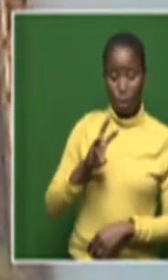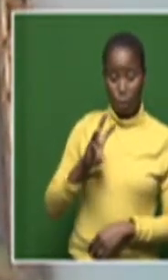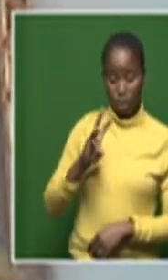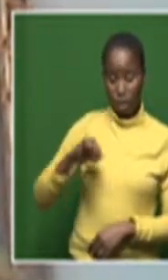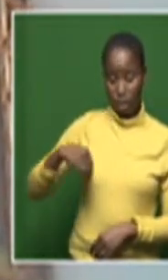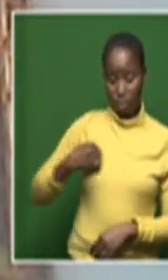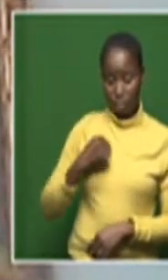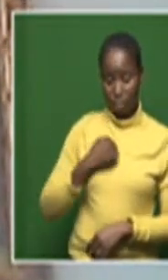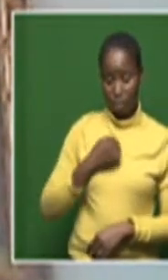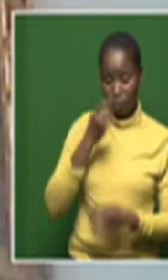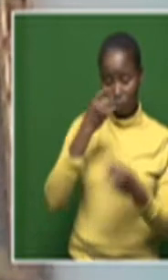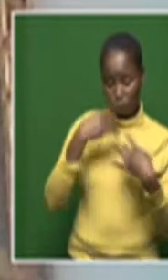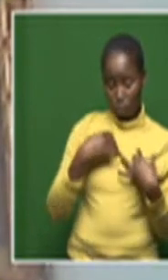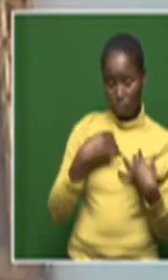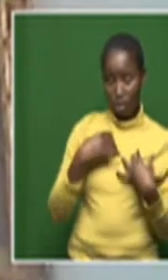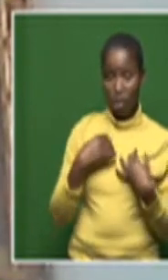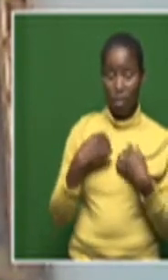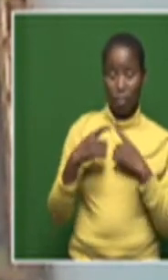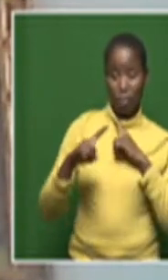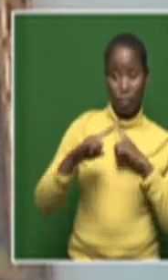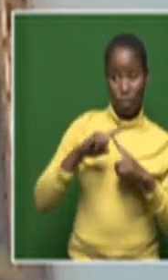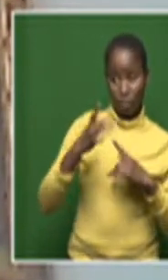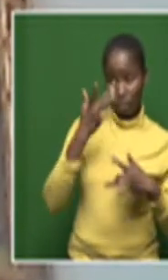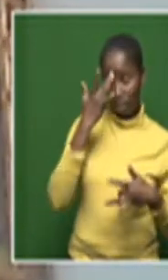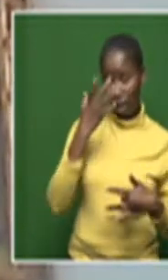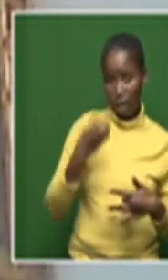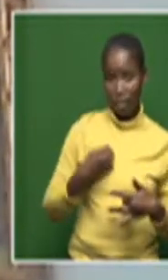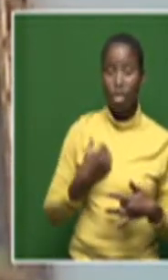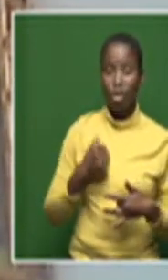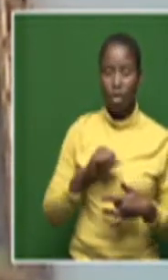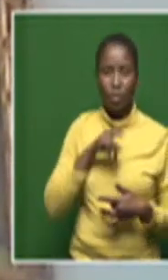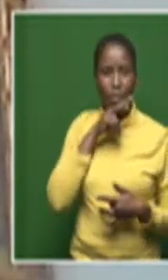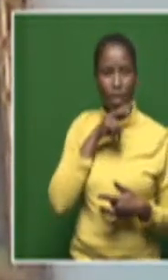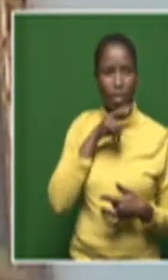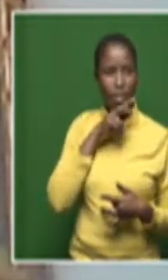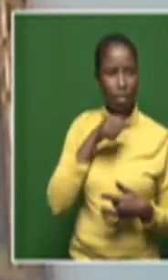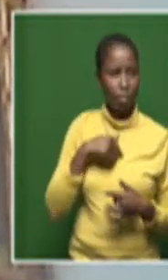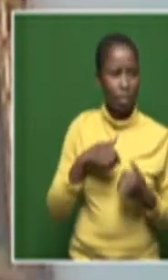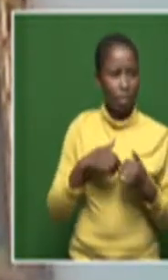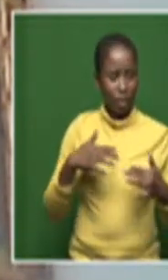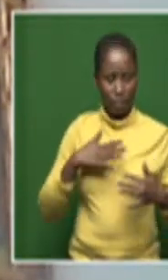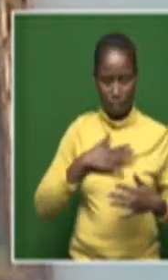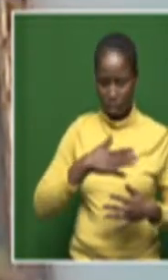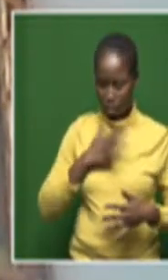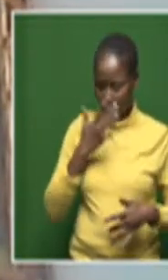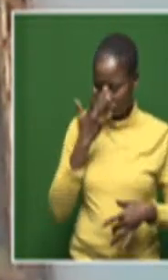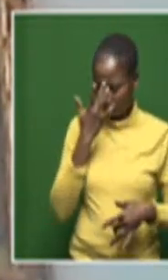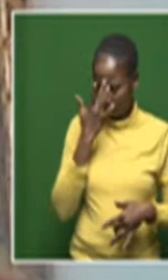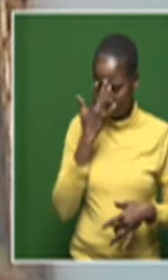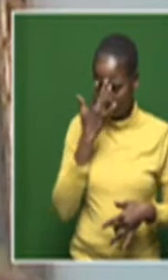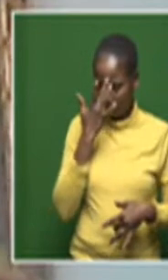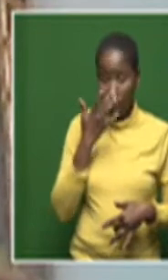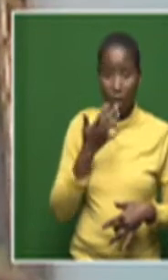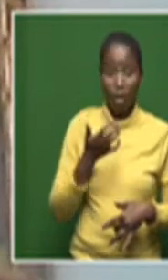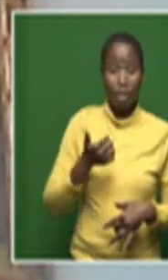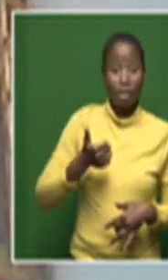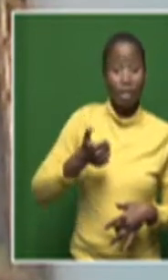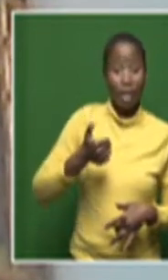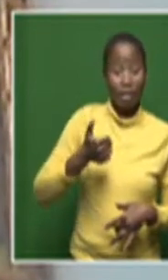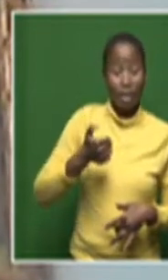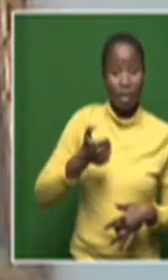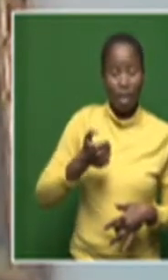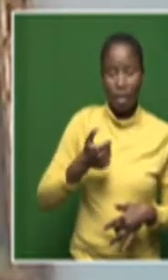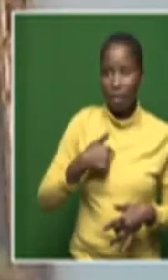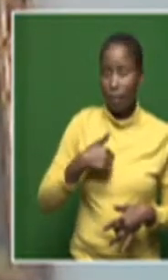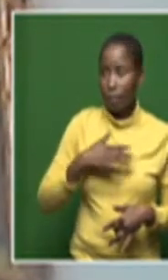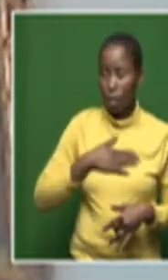was positive, and Friday I started getting sick. Saturday I was flat. I was flat out.